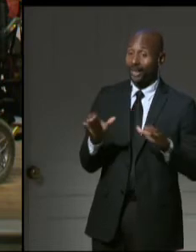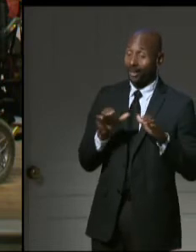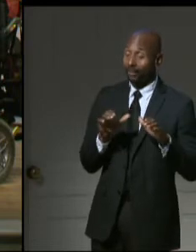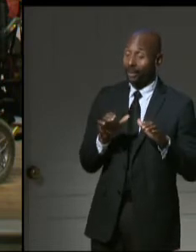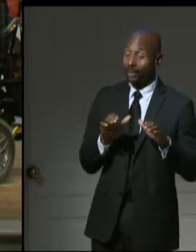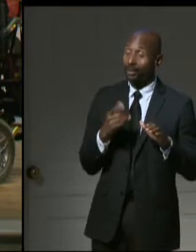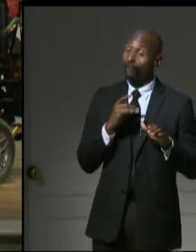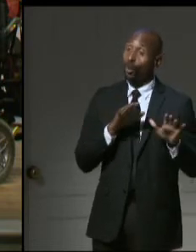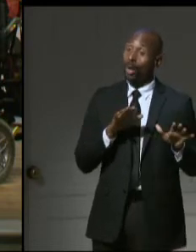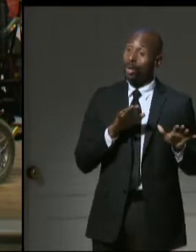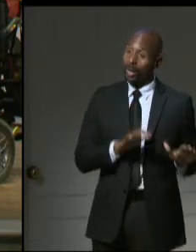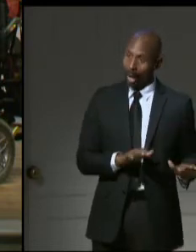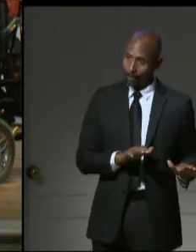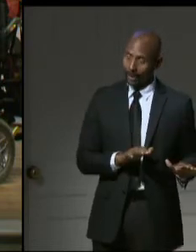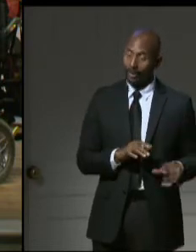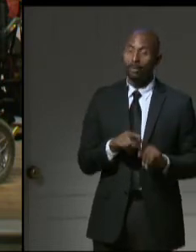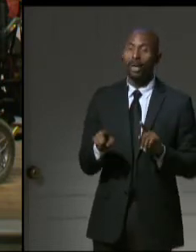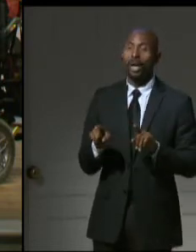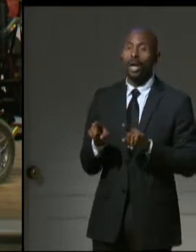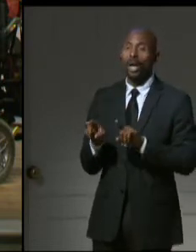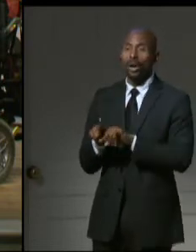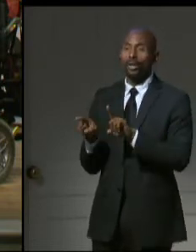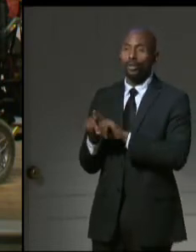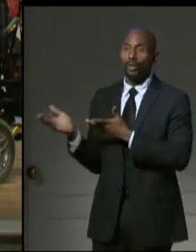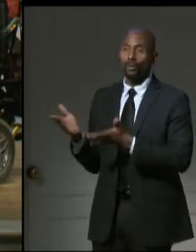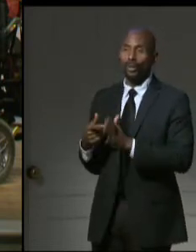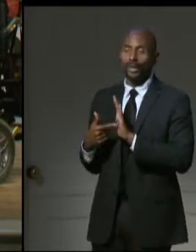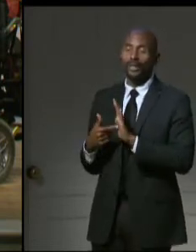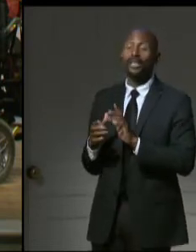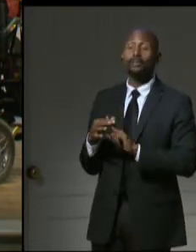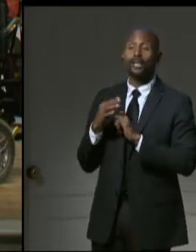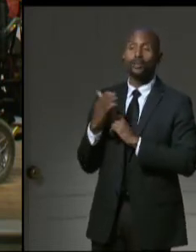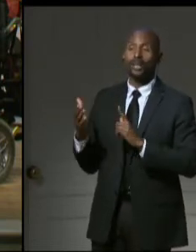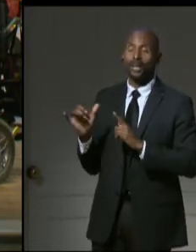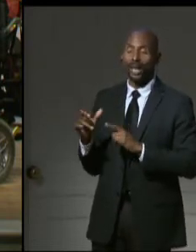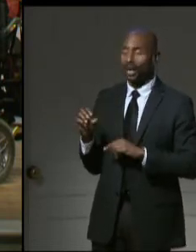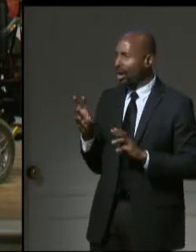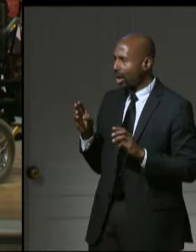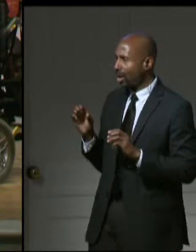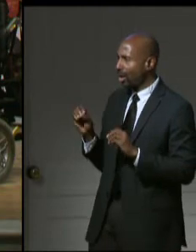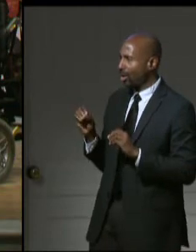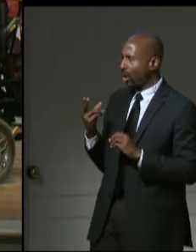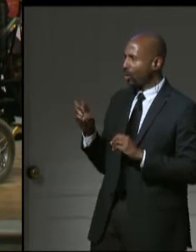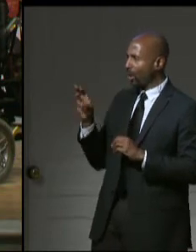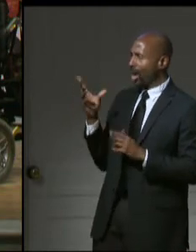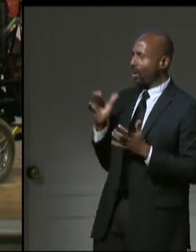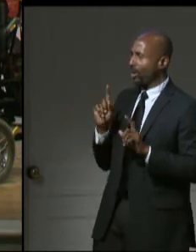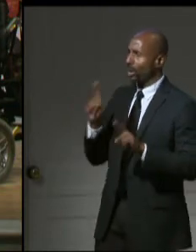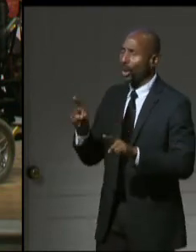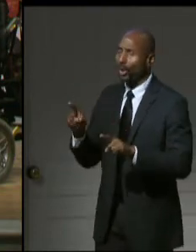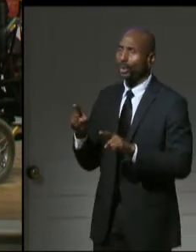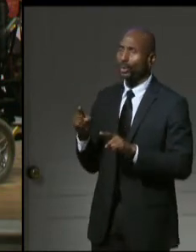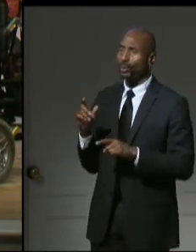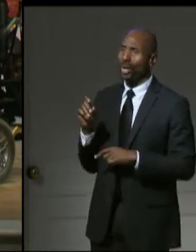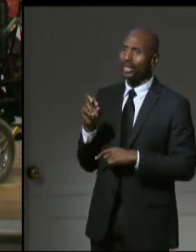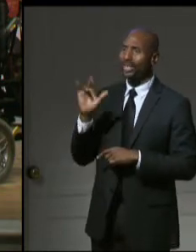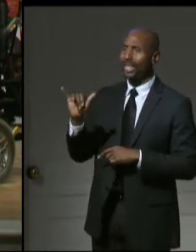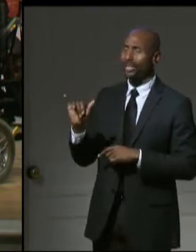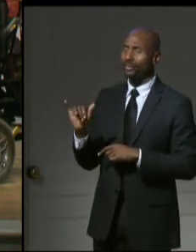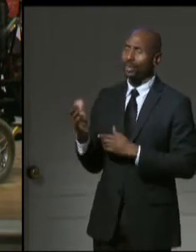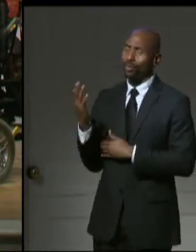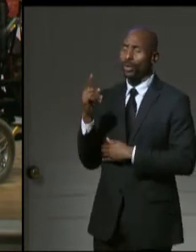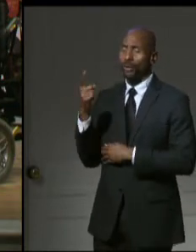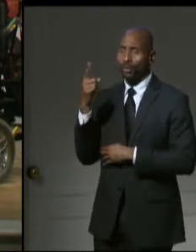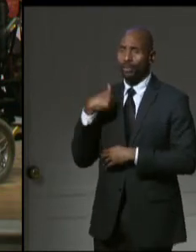calming, but they also bring out special things, so there's kind of this like, oh wow, I want to go to a sensory morning so I can see what's behind the glass and get to touch